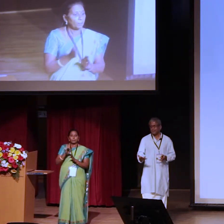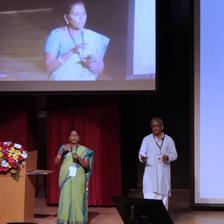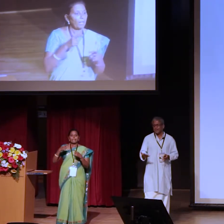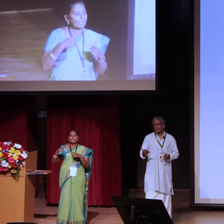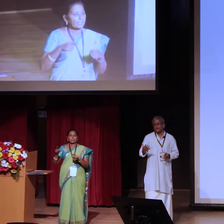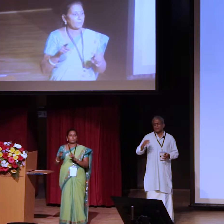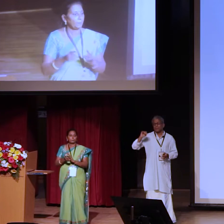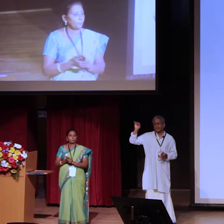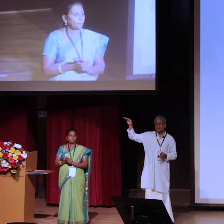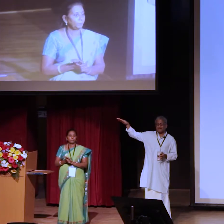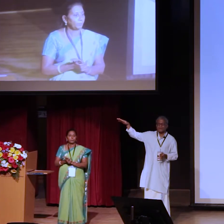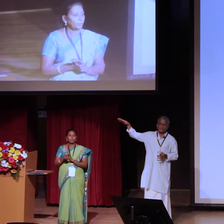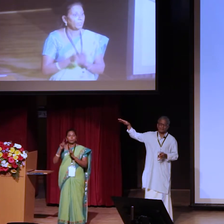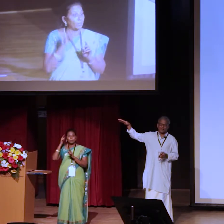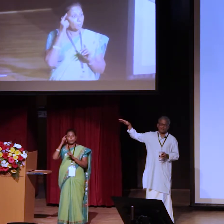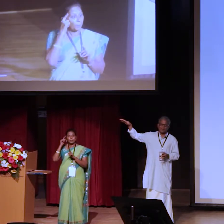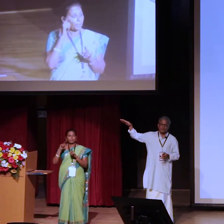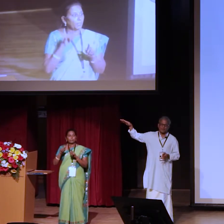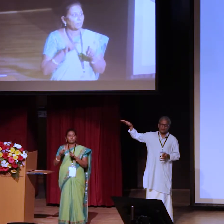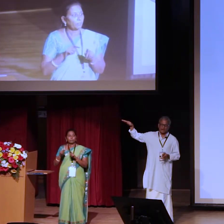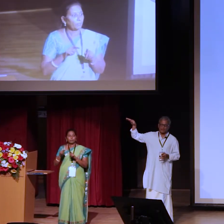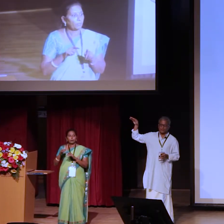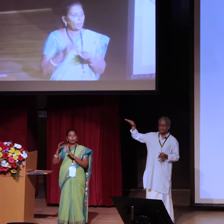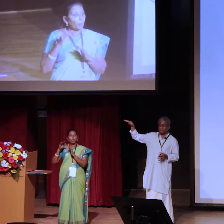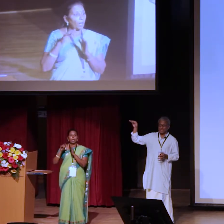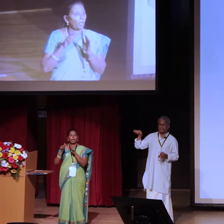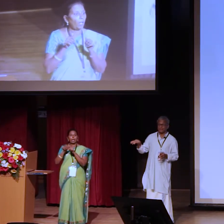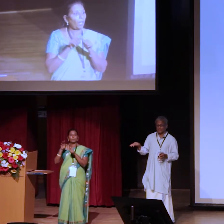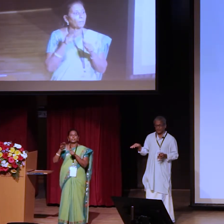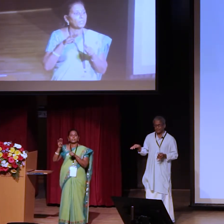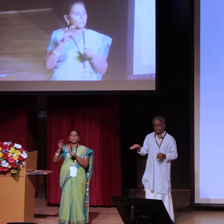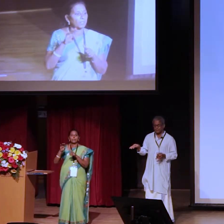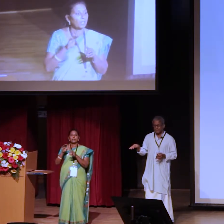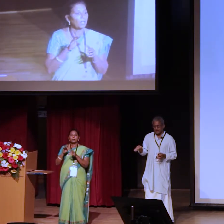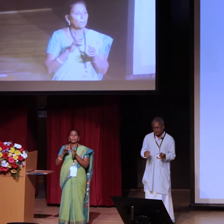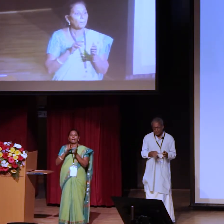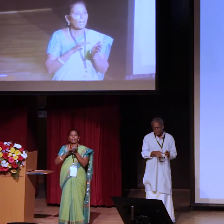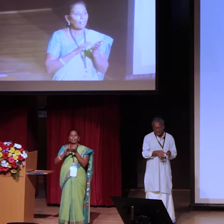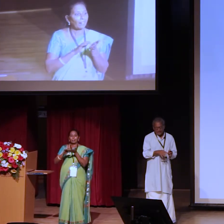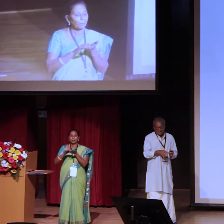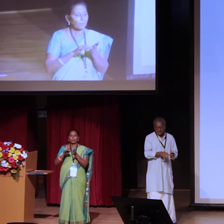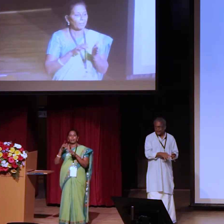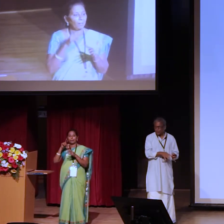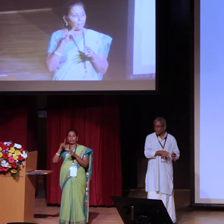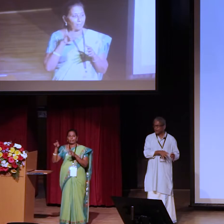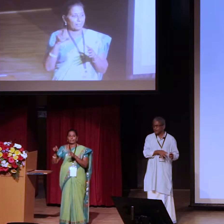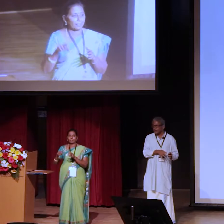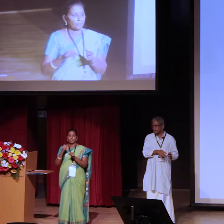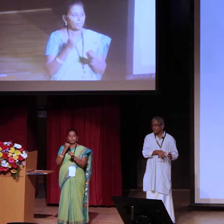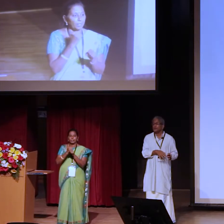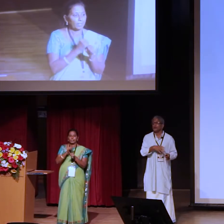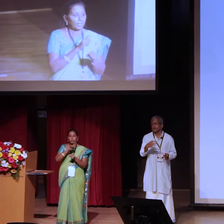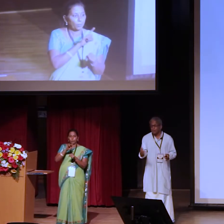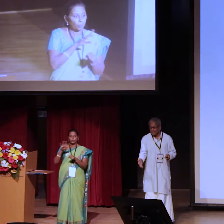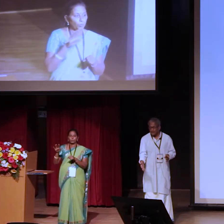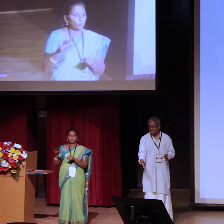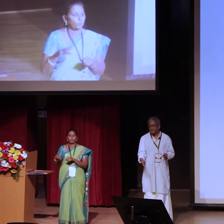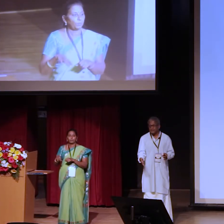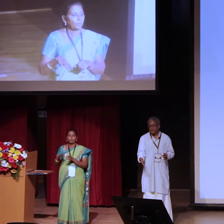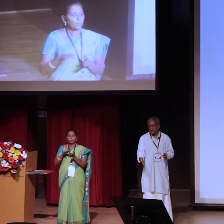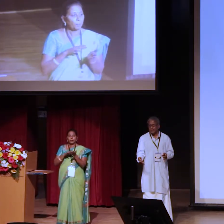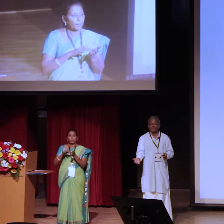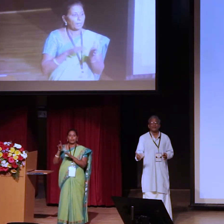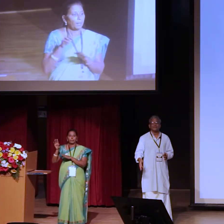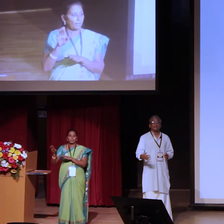accessible. The Braille cards that you can buy off Amazon assumes Braille literacy. We're talking about grade 1-2 kids who don't know Braille